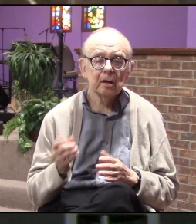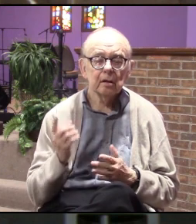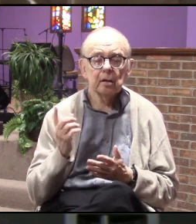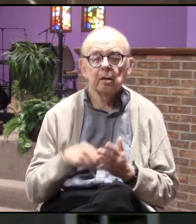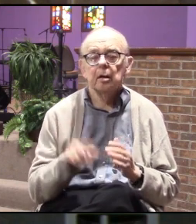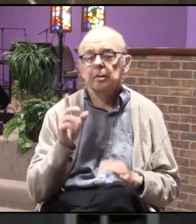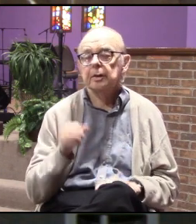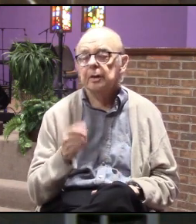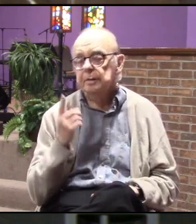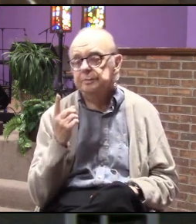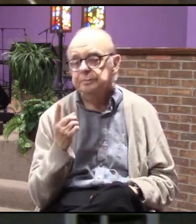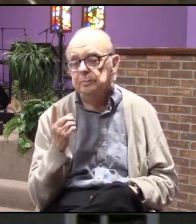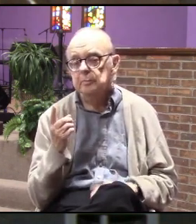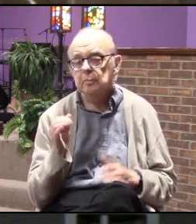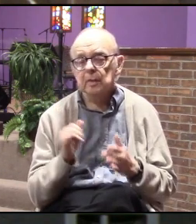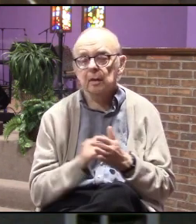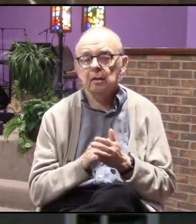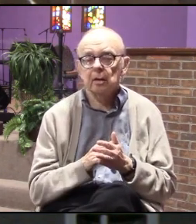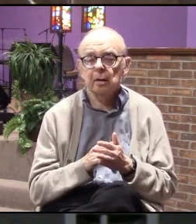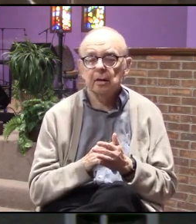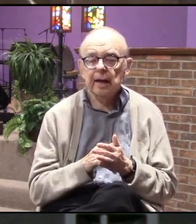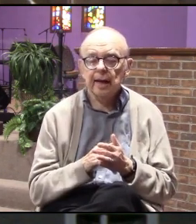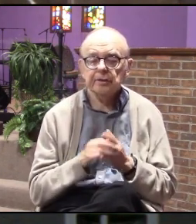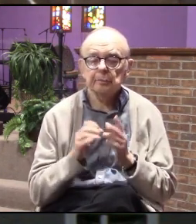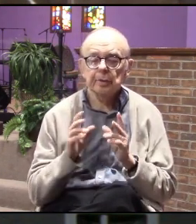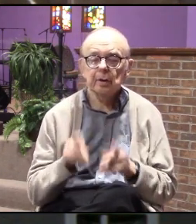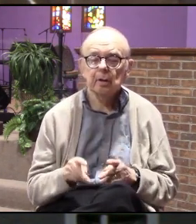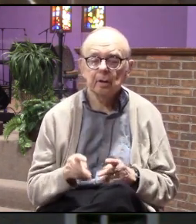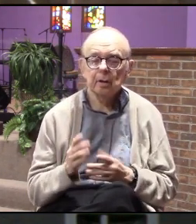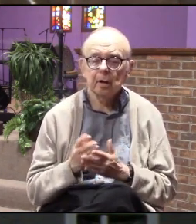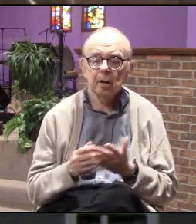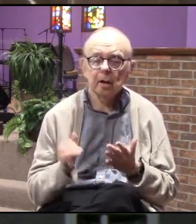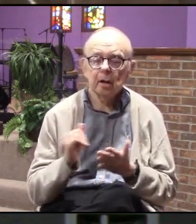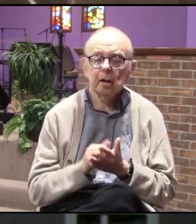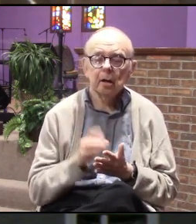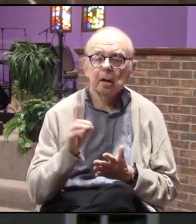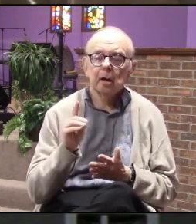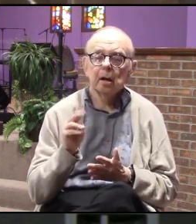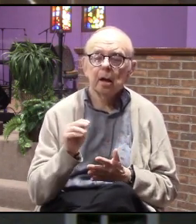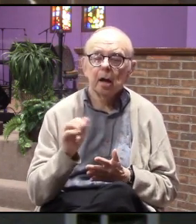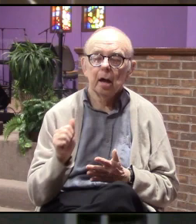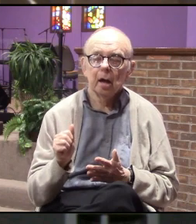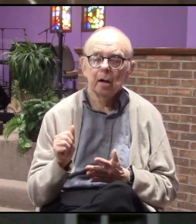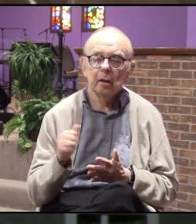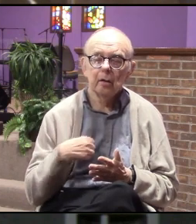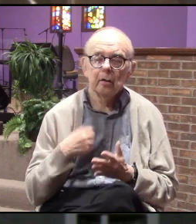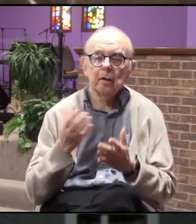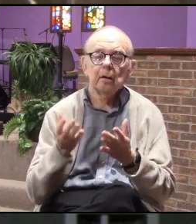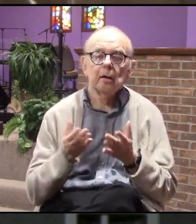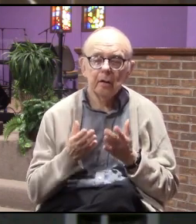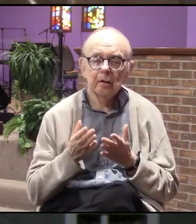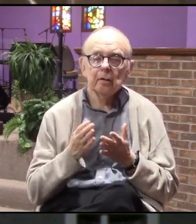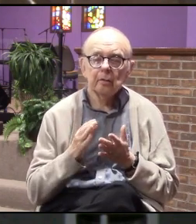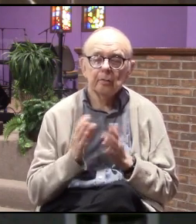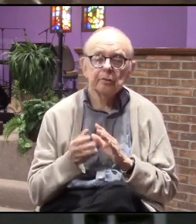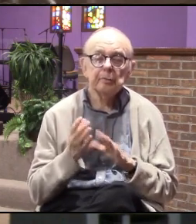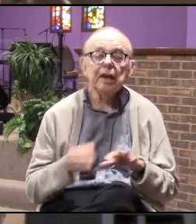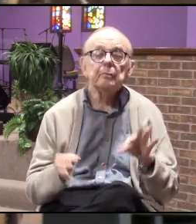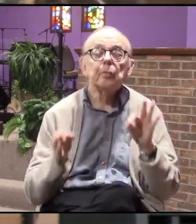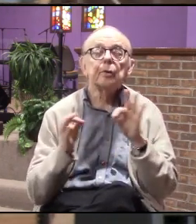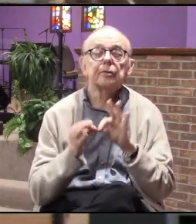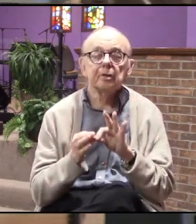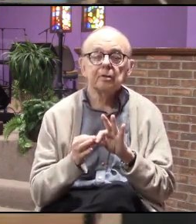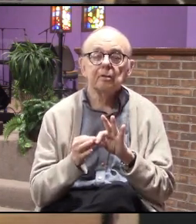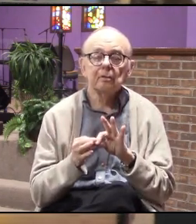what we need to understand is that as human beings, part of our DNA says, I want to be significant.